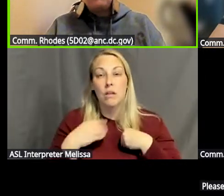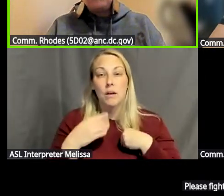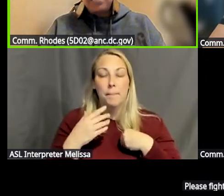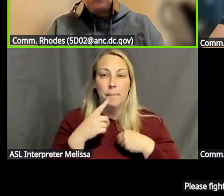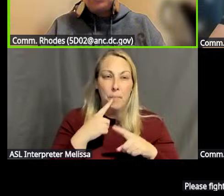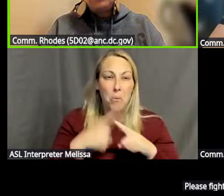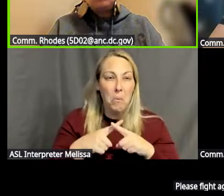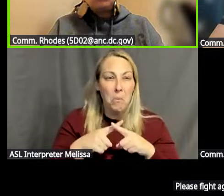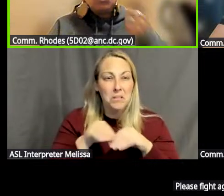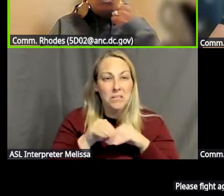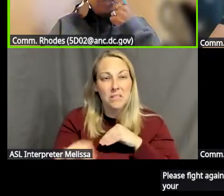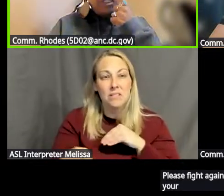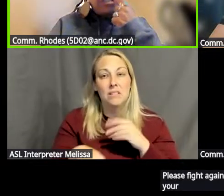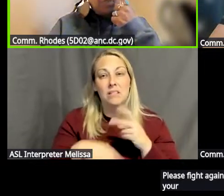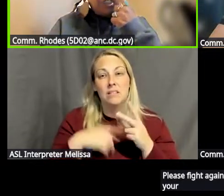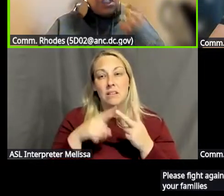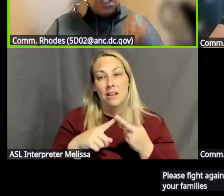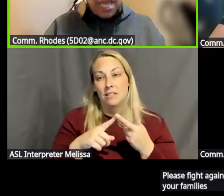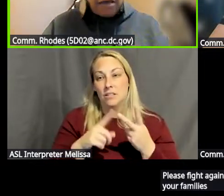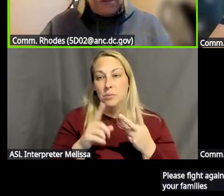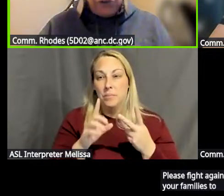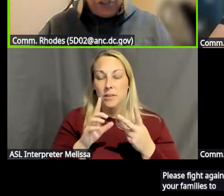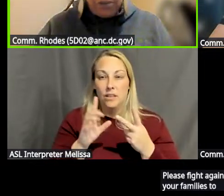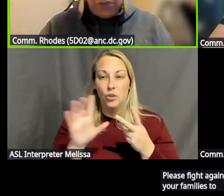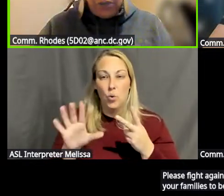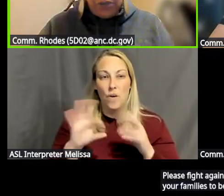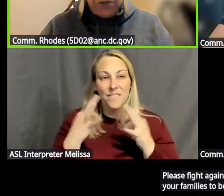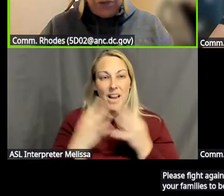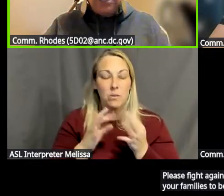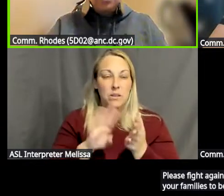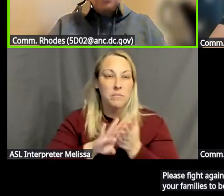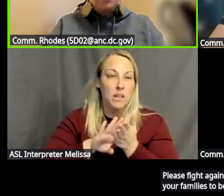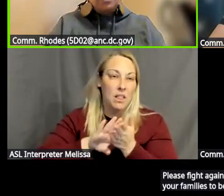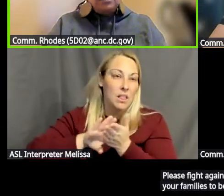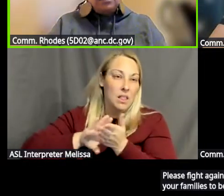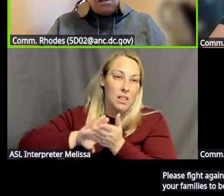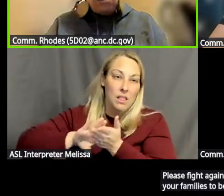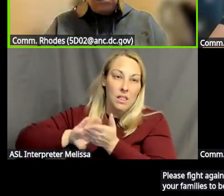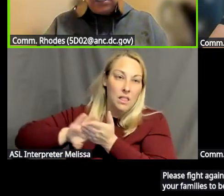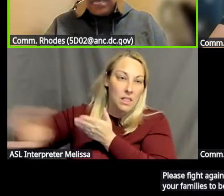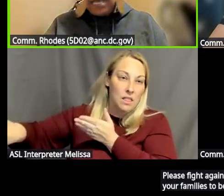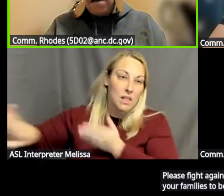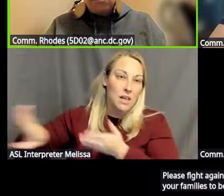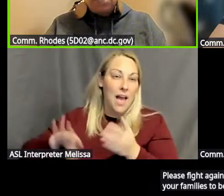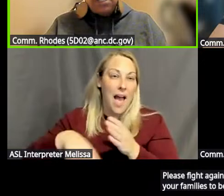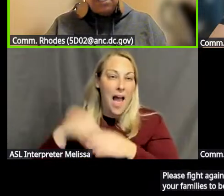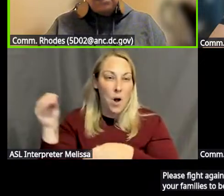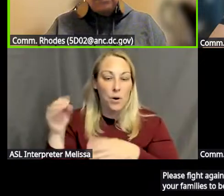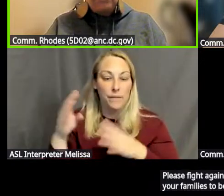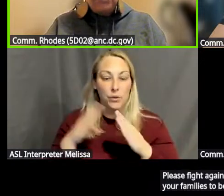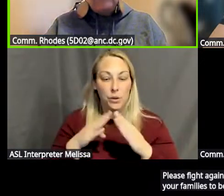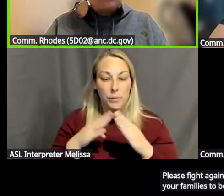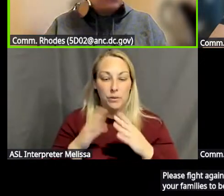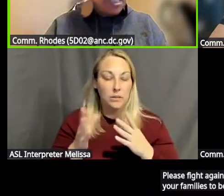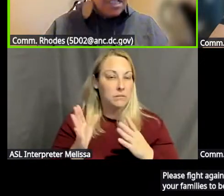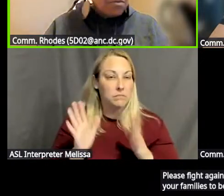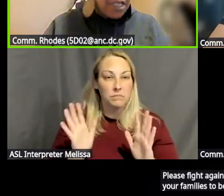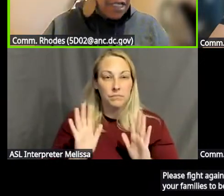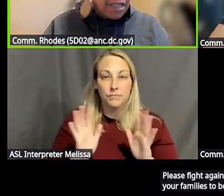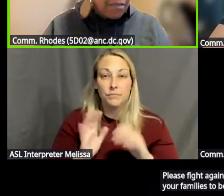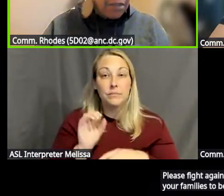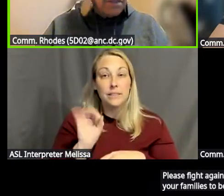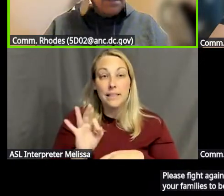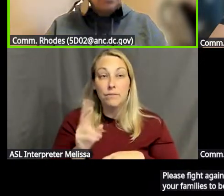your families to be pushed out of your community. And don't allow, if you see something,